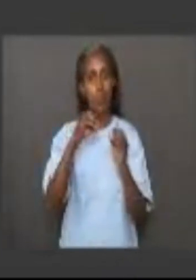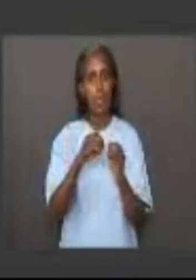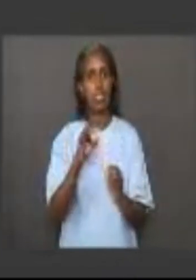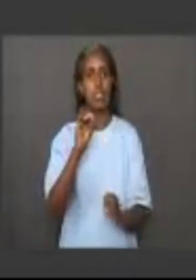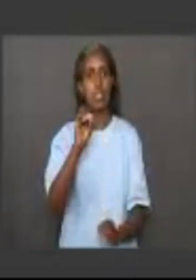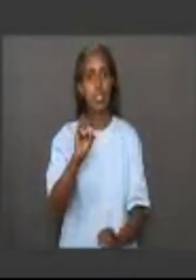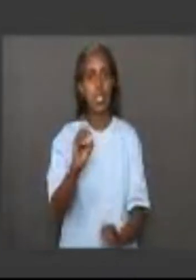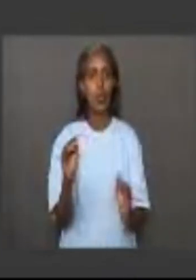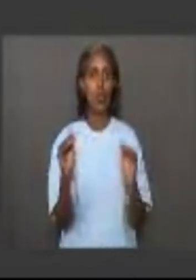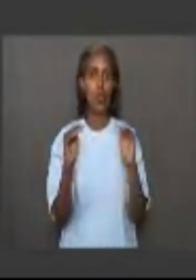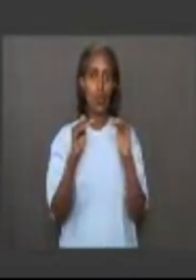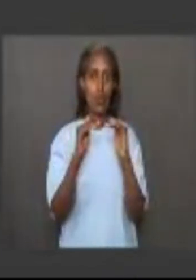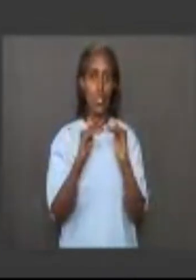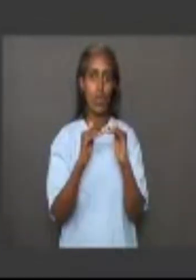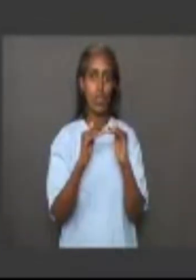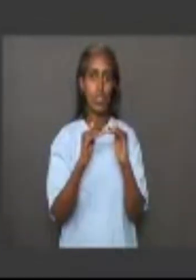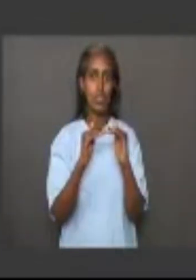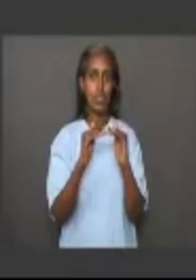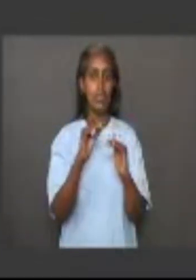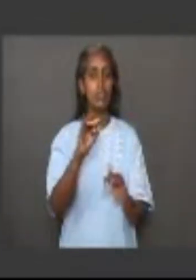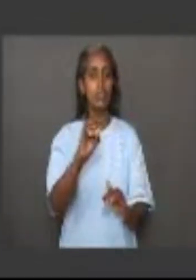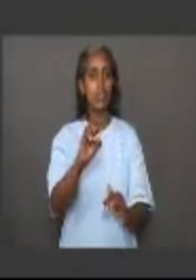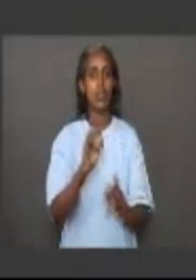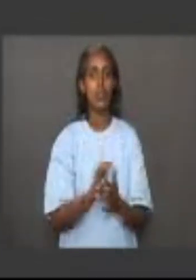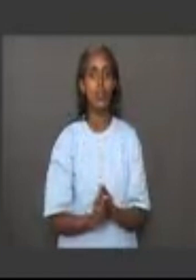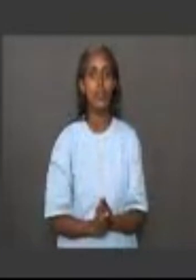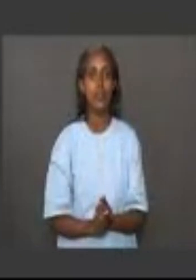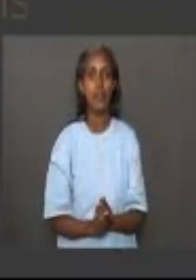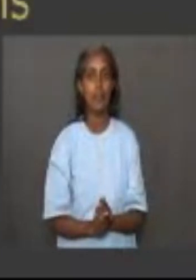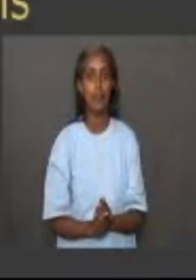0 equals 0.